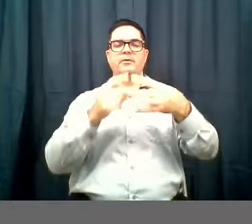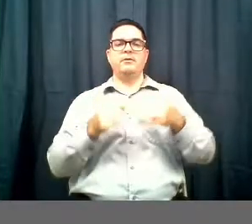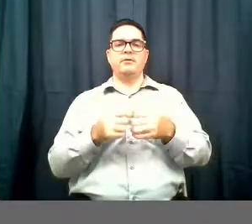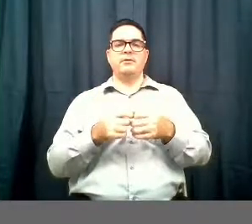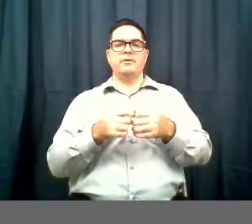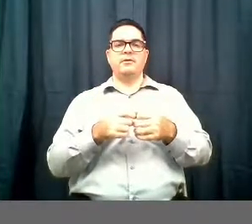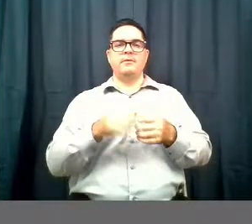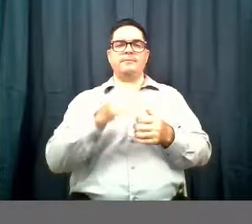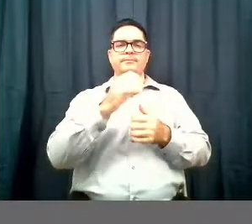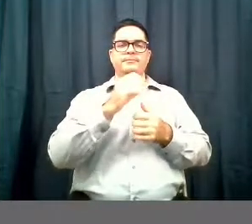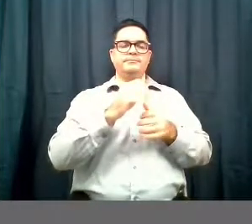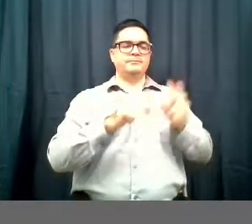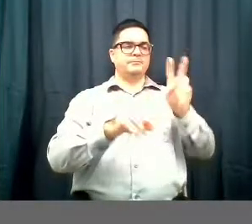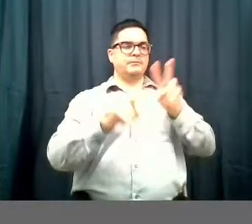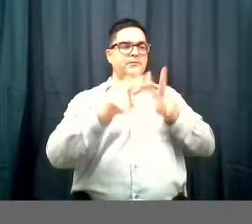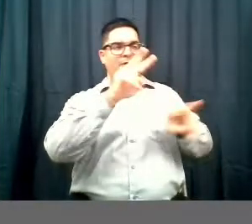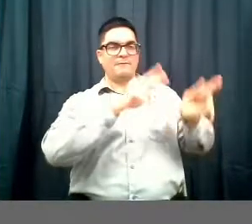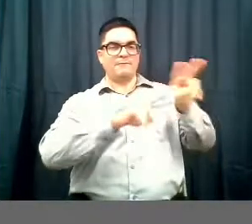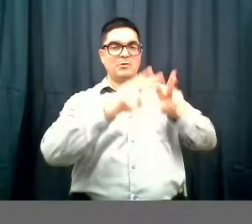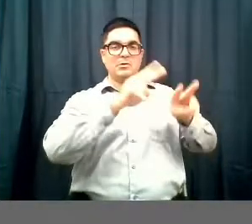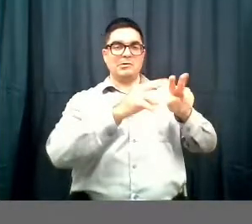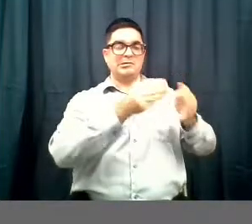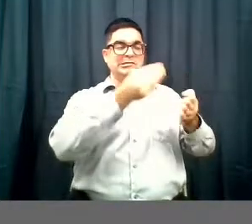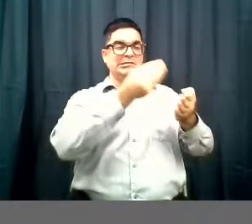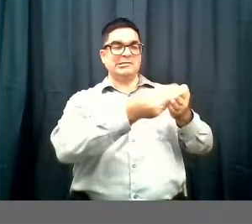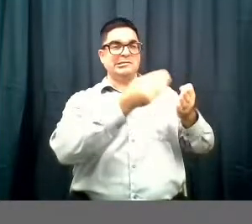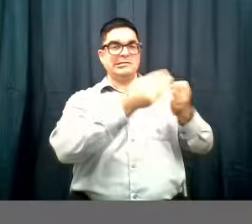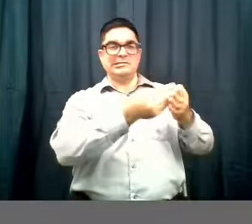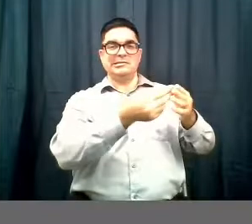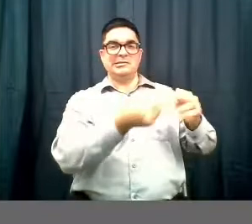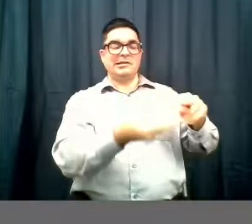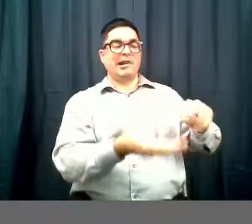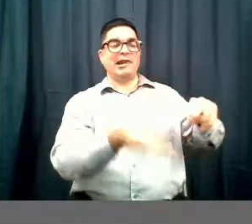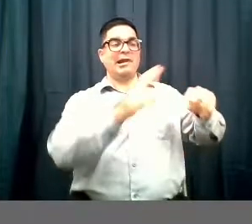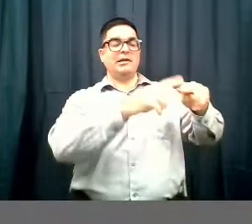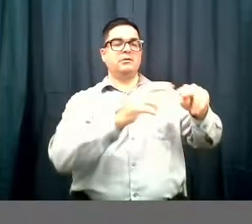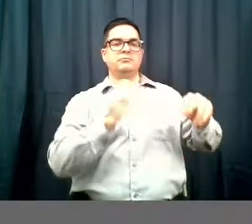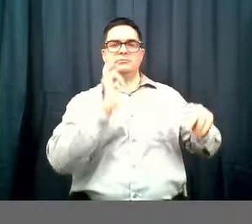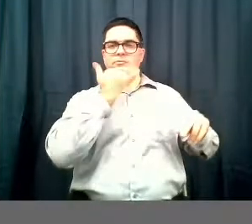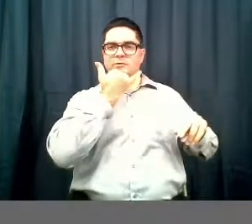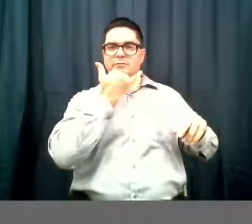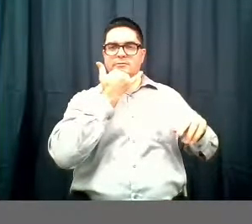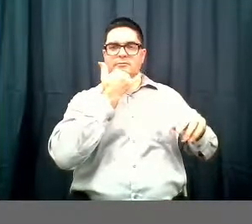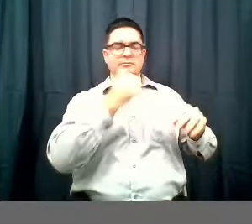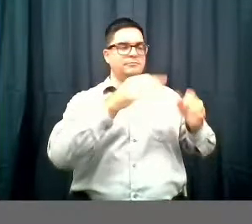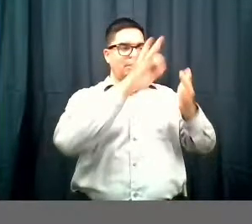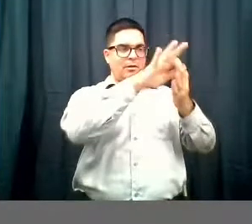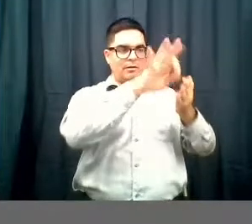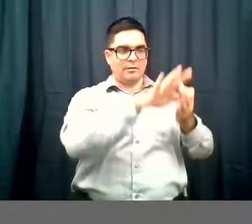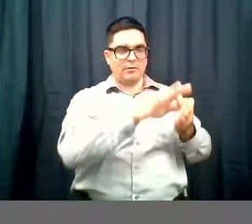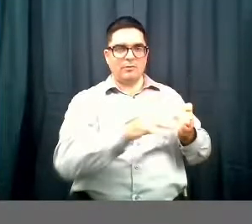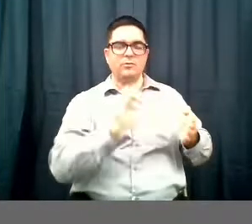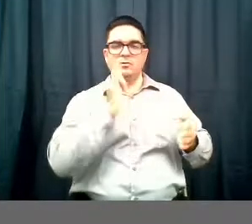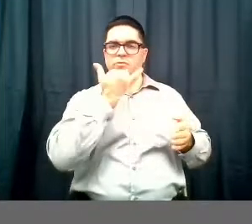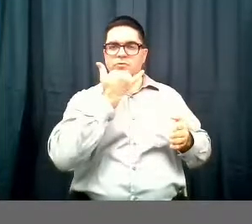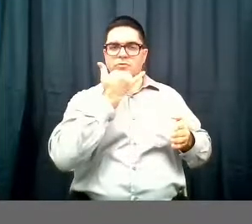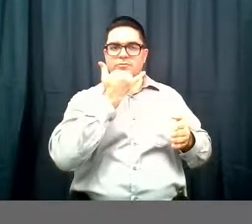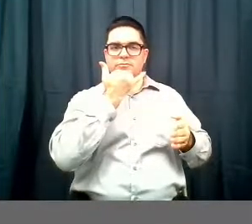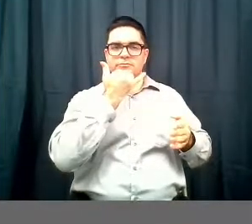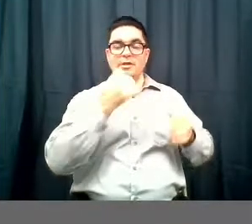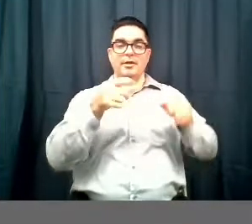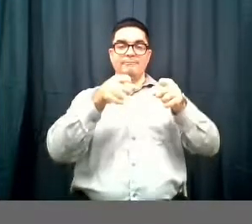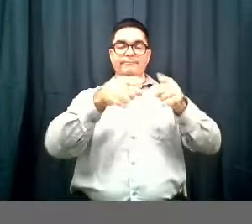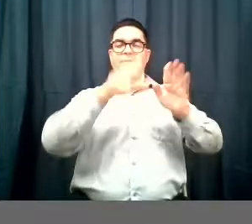the screen is visually how the government's history of over forecasting revenues relative to actuals